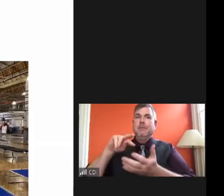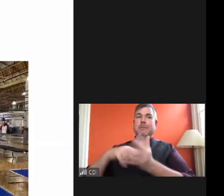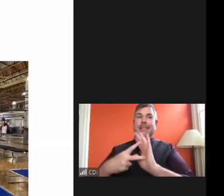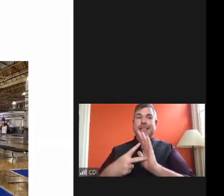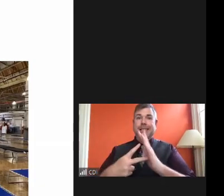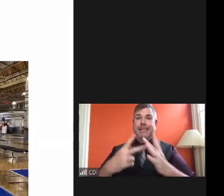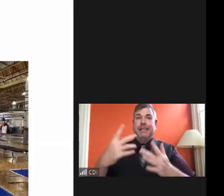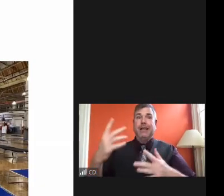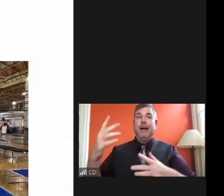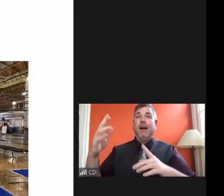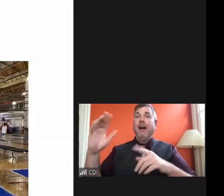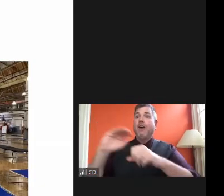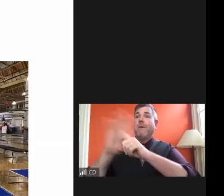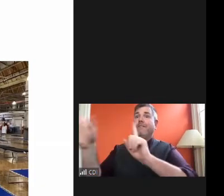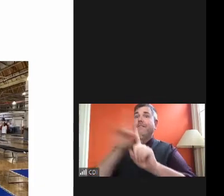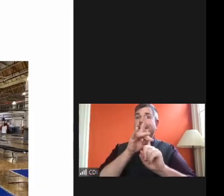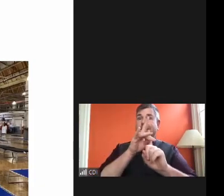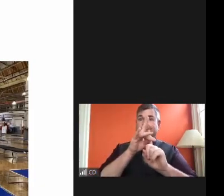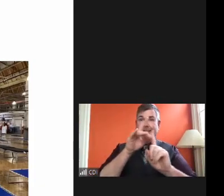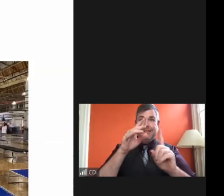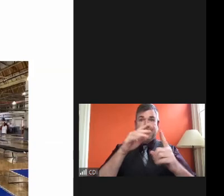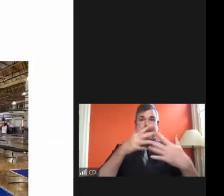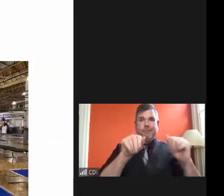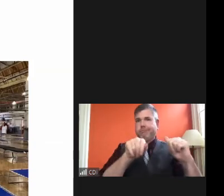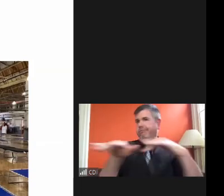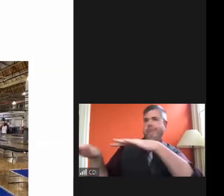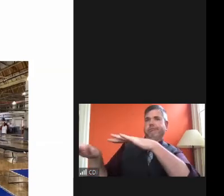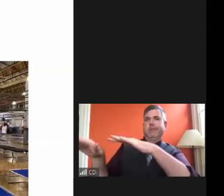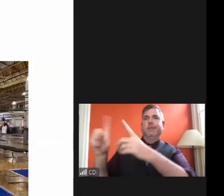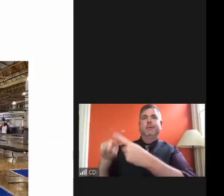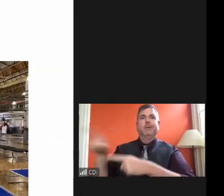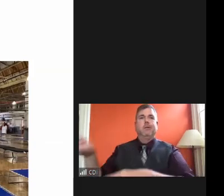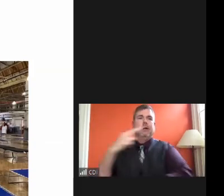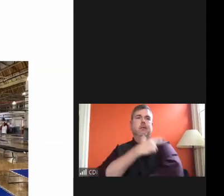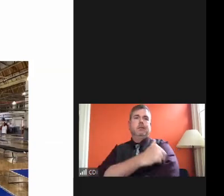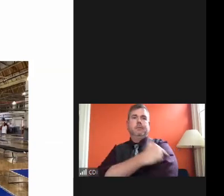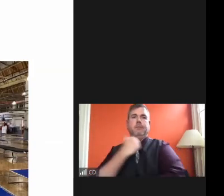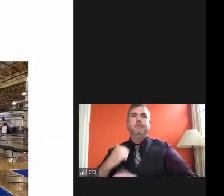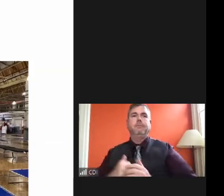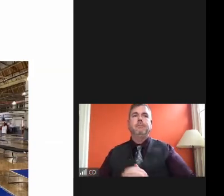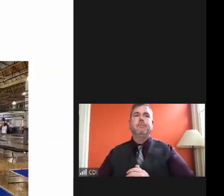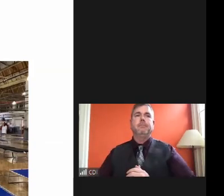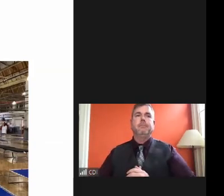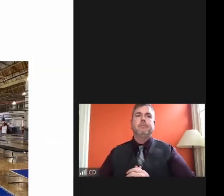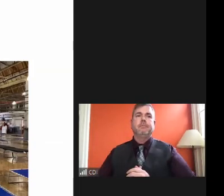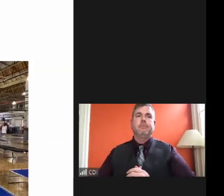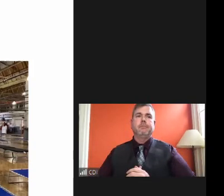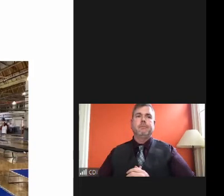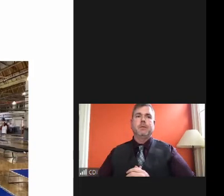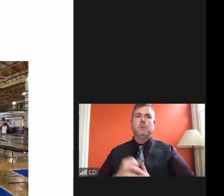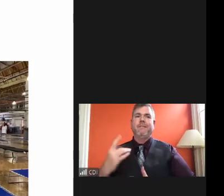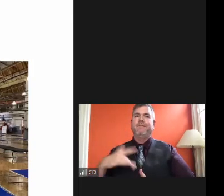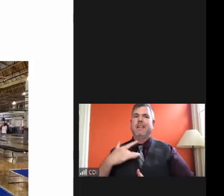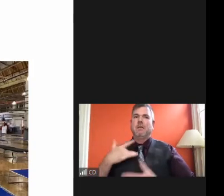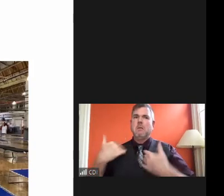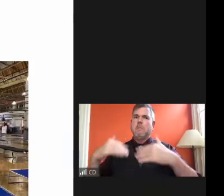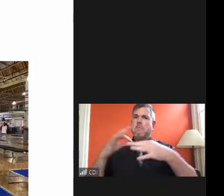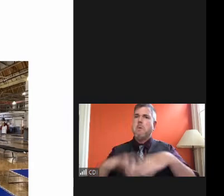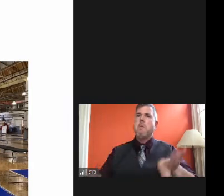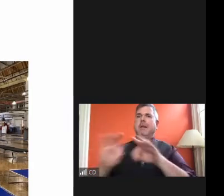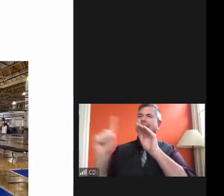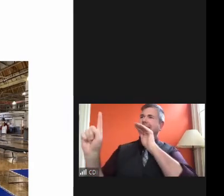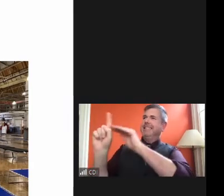so we chose to take this action to reach out to the state to really ask for a more robust disaster